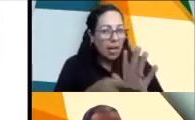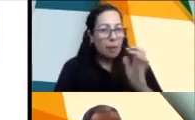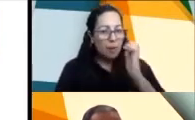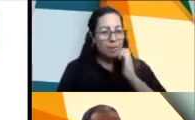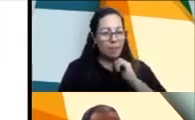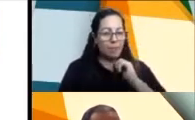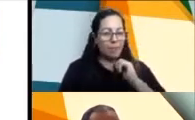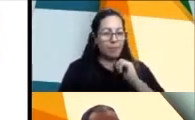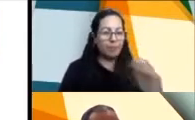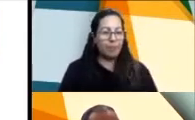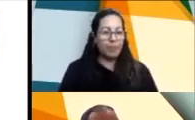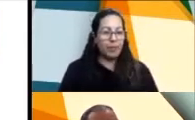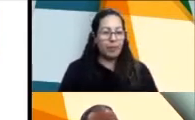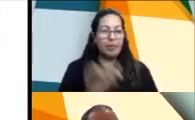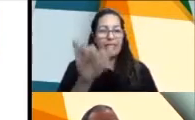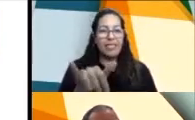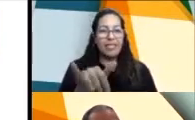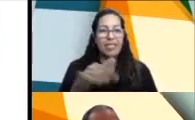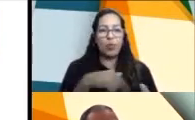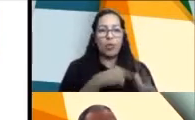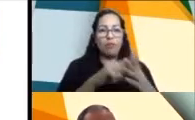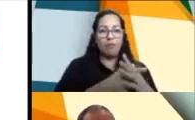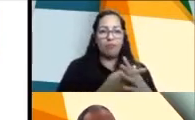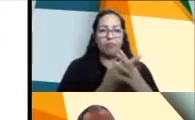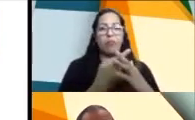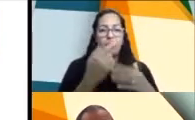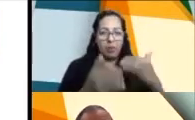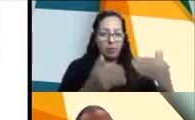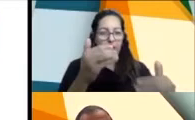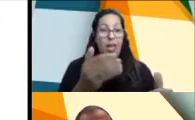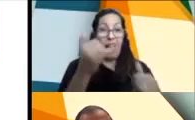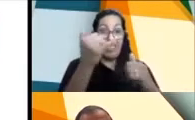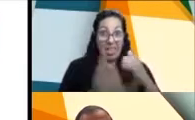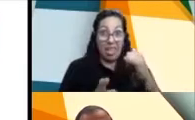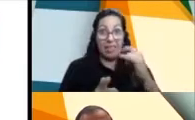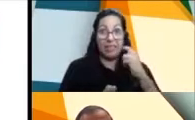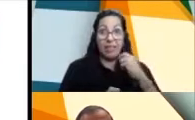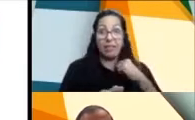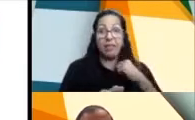documentation that is already distributed. So at the end, this form is